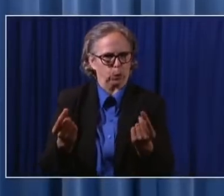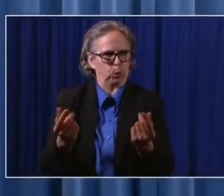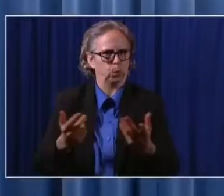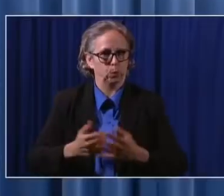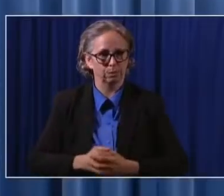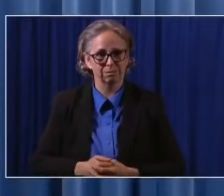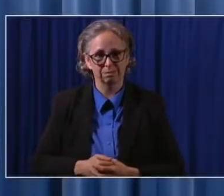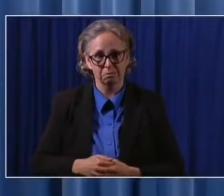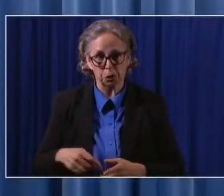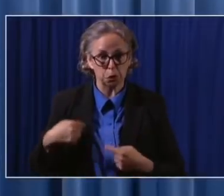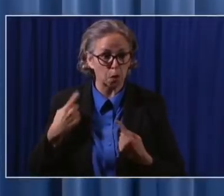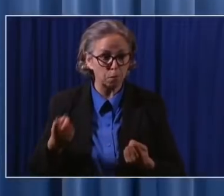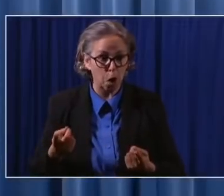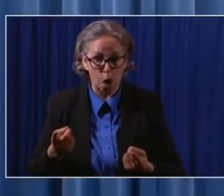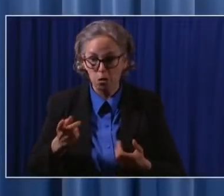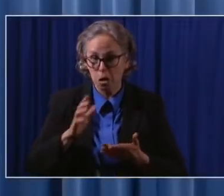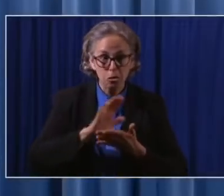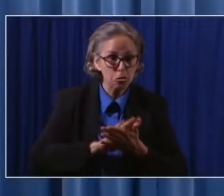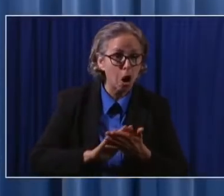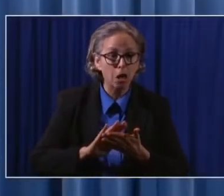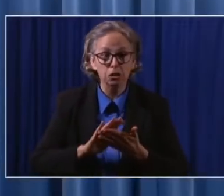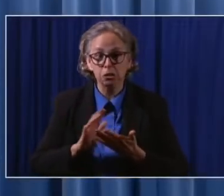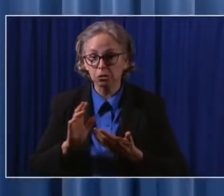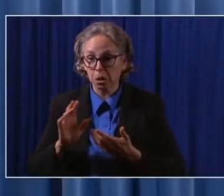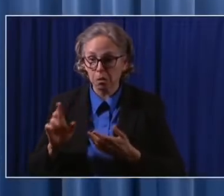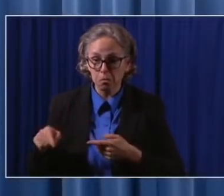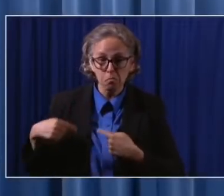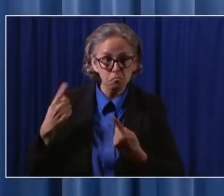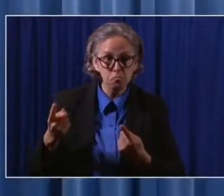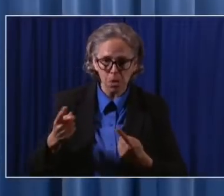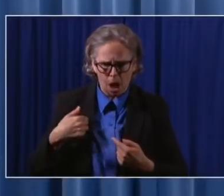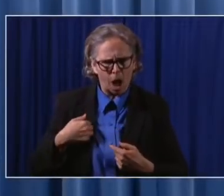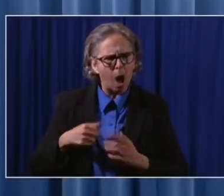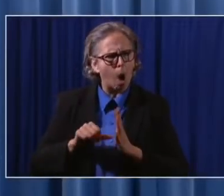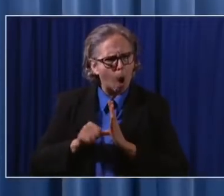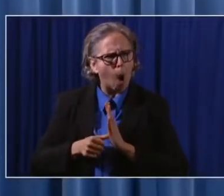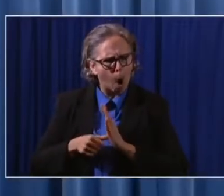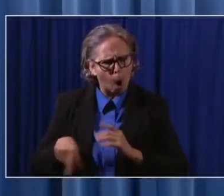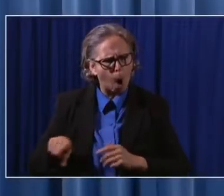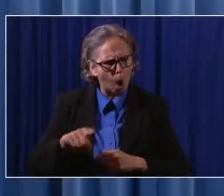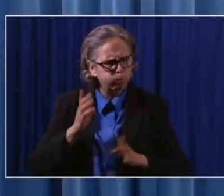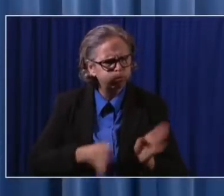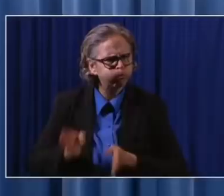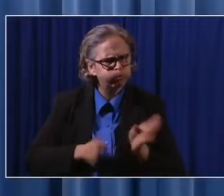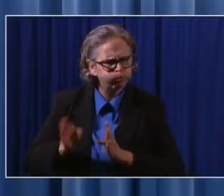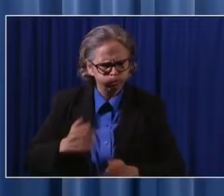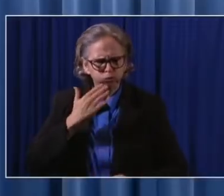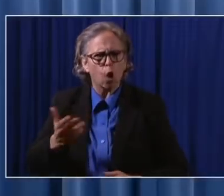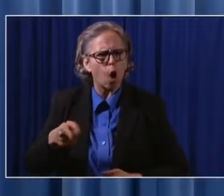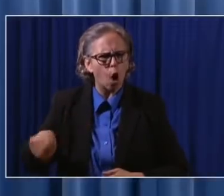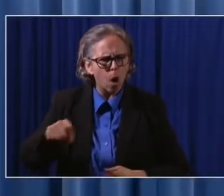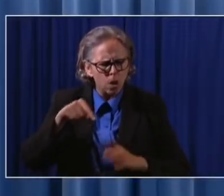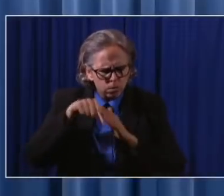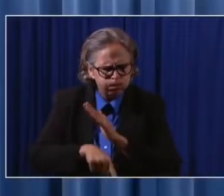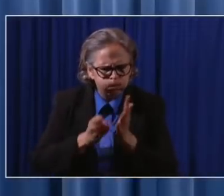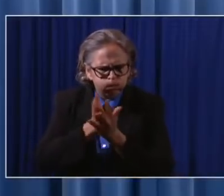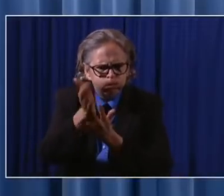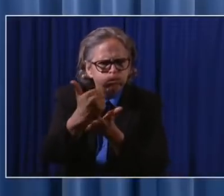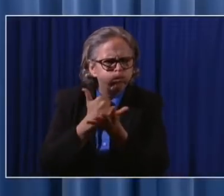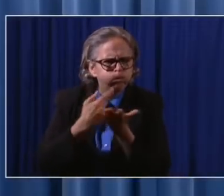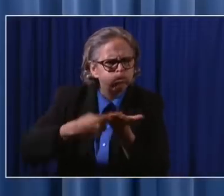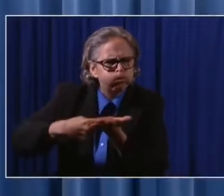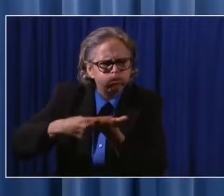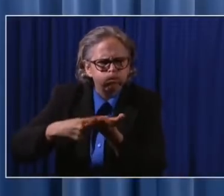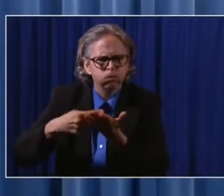our colleges in Ohio, their preparation for this, what they're doing for this. They